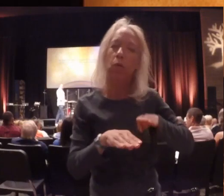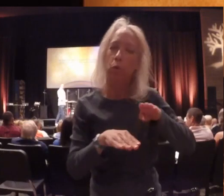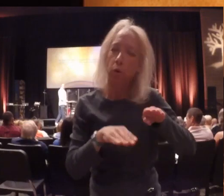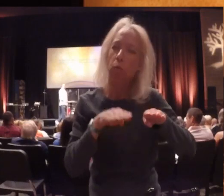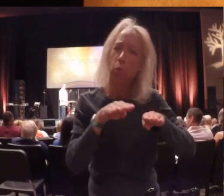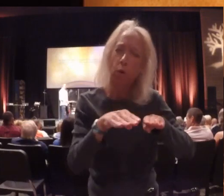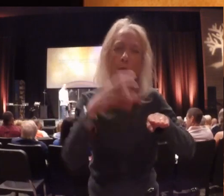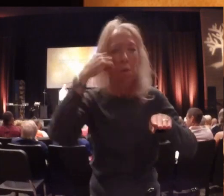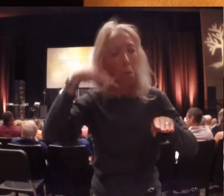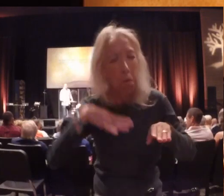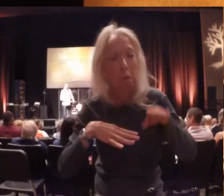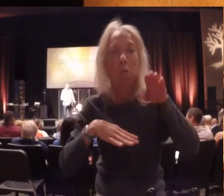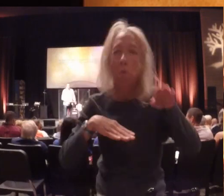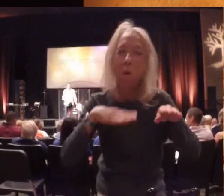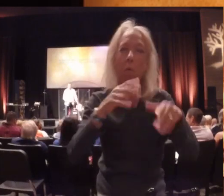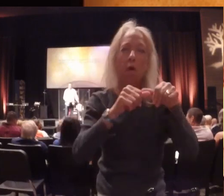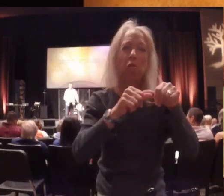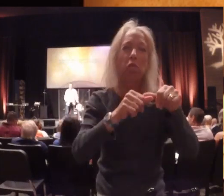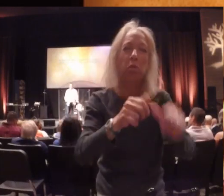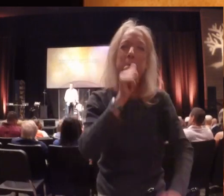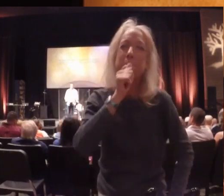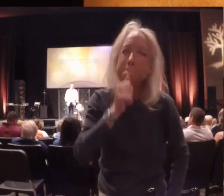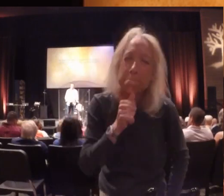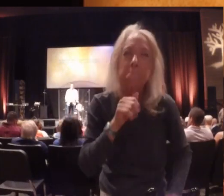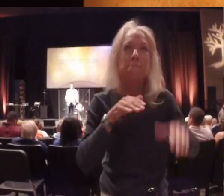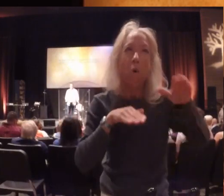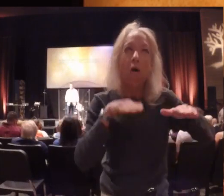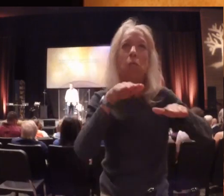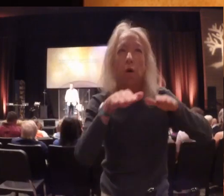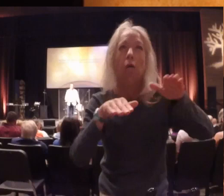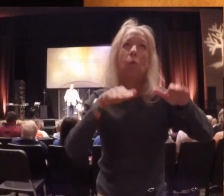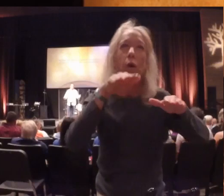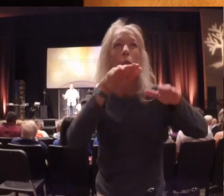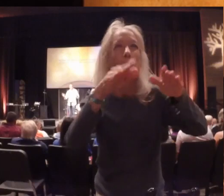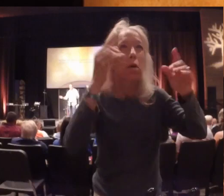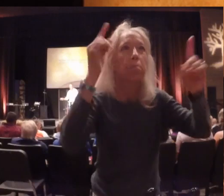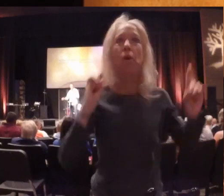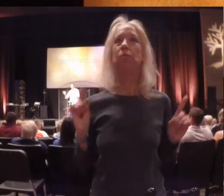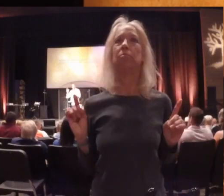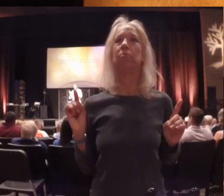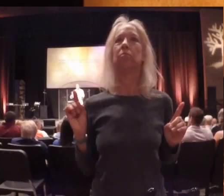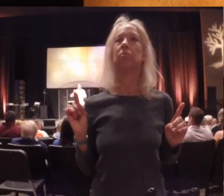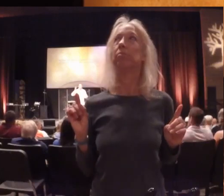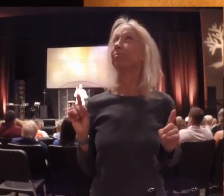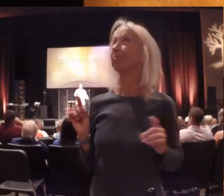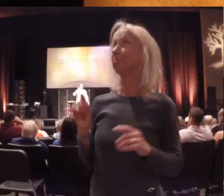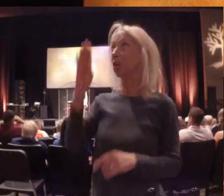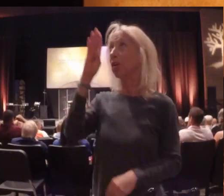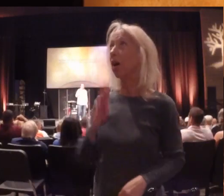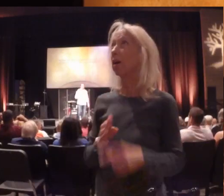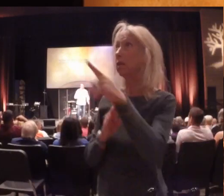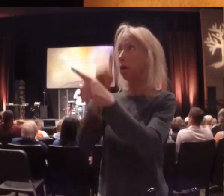steps. We believe big. We believe we're going to climb that mountain, but we got to be willing to make those small steps in life. And what you do is you